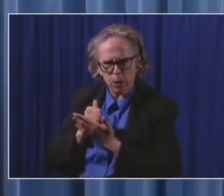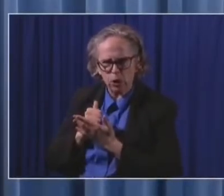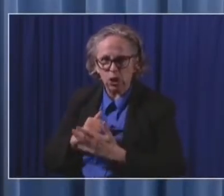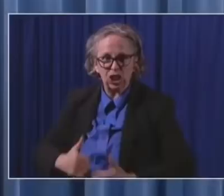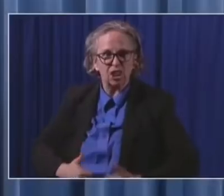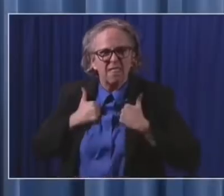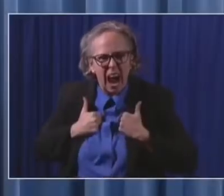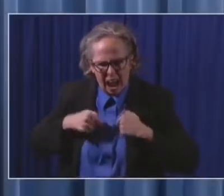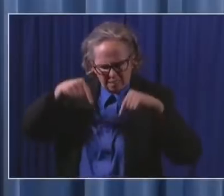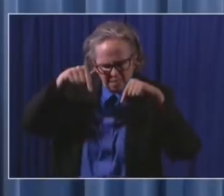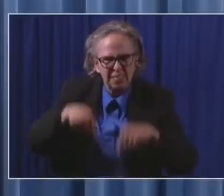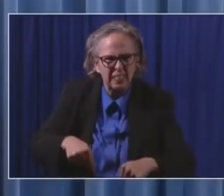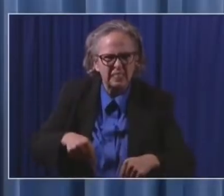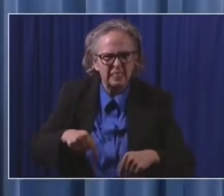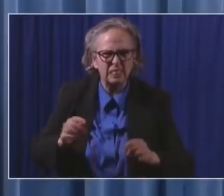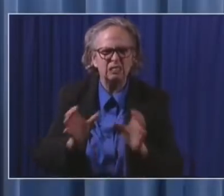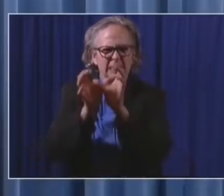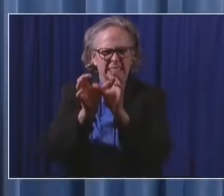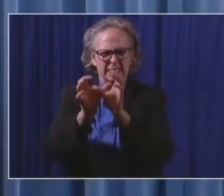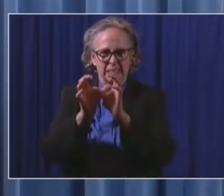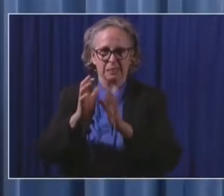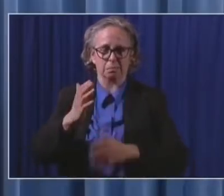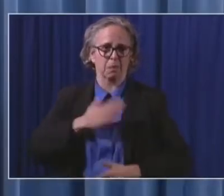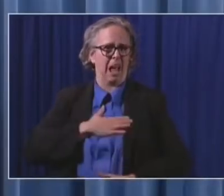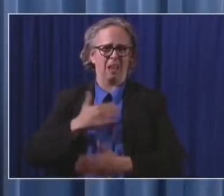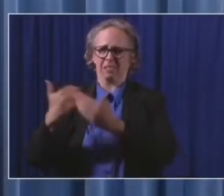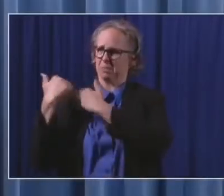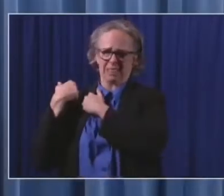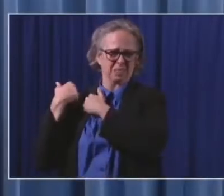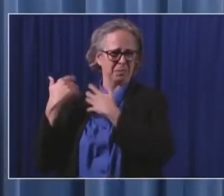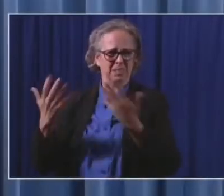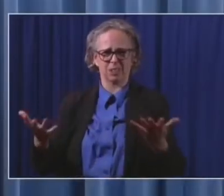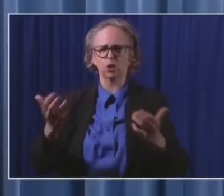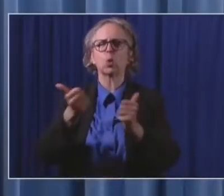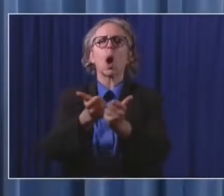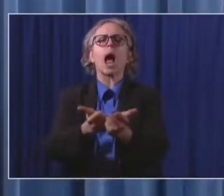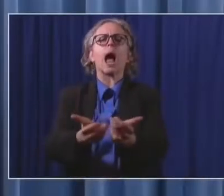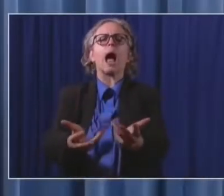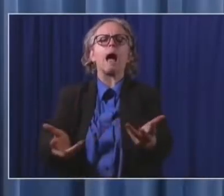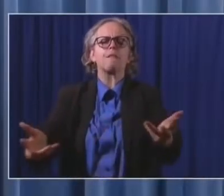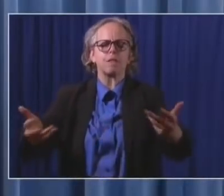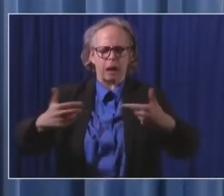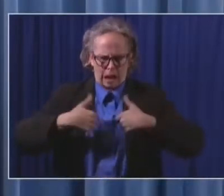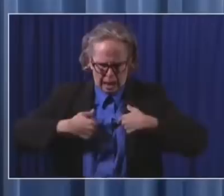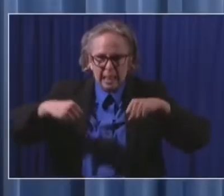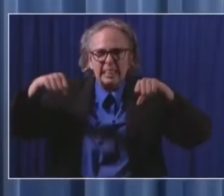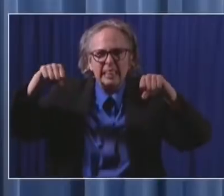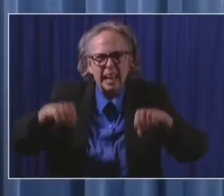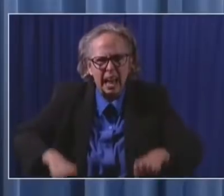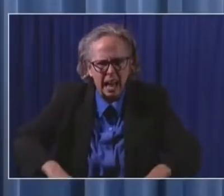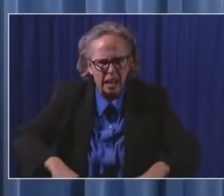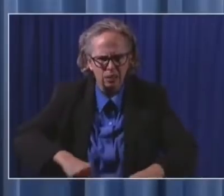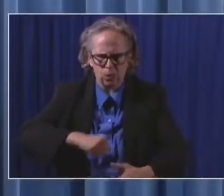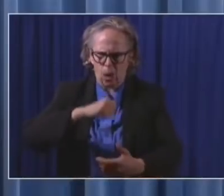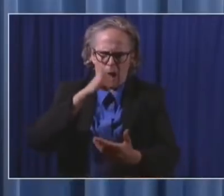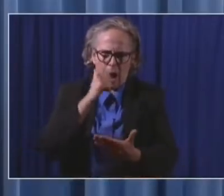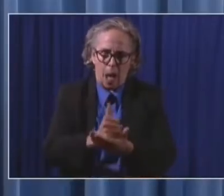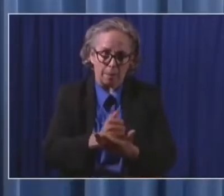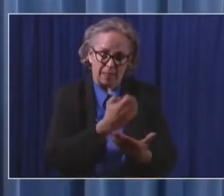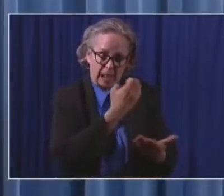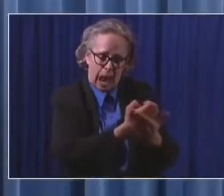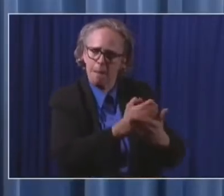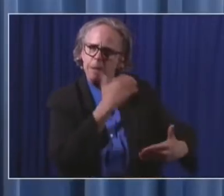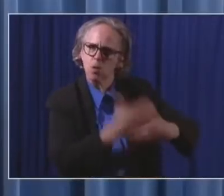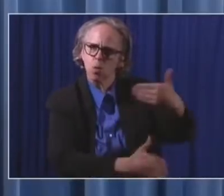really needs to be done to try to get us through this. And I have a responsibility to do everything in my power to get